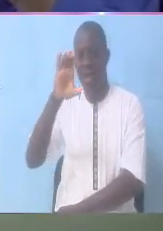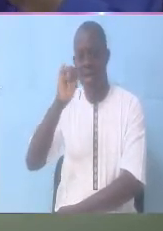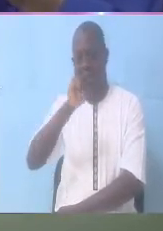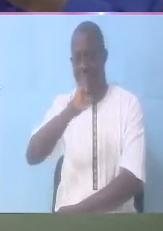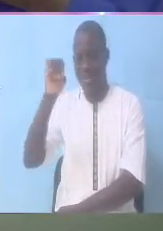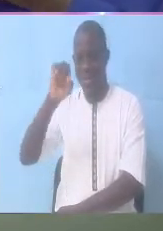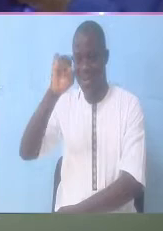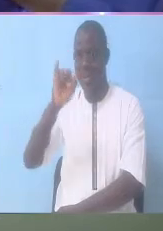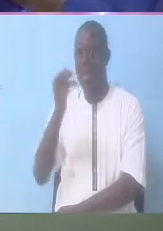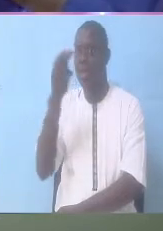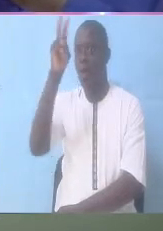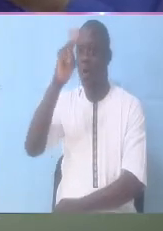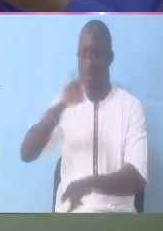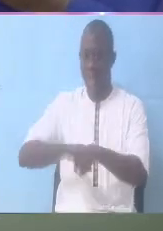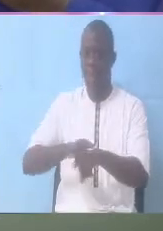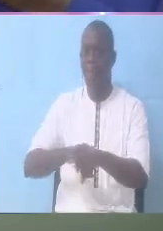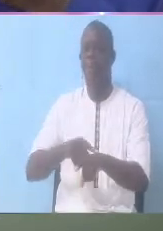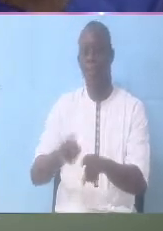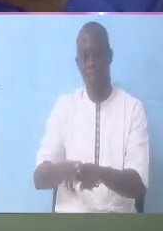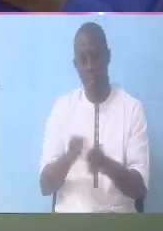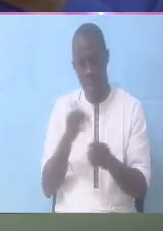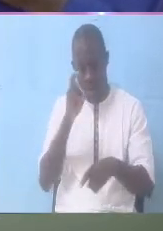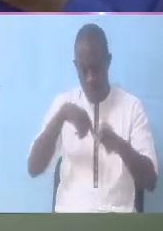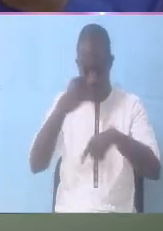a second time. Go ahead.